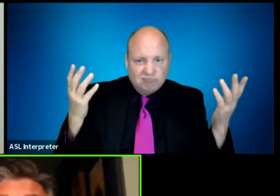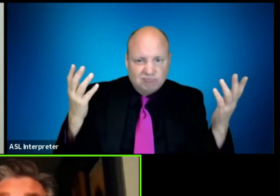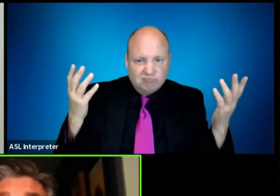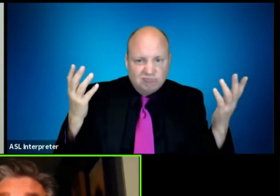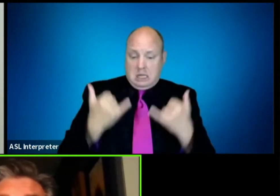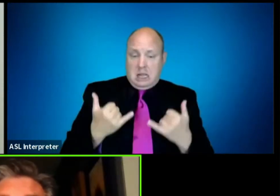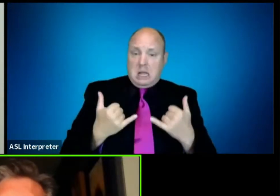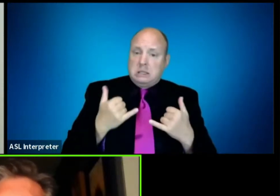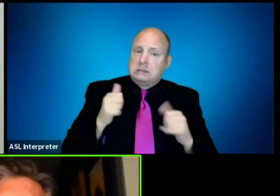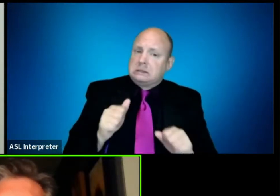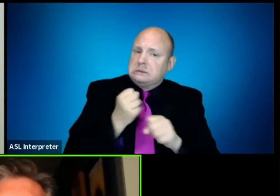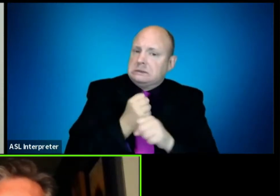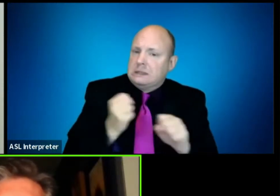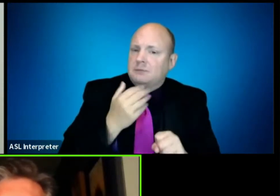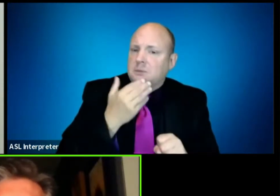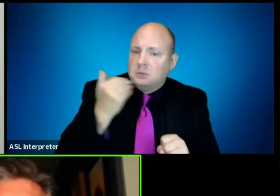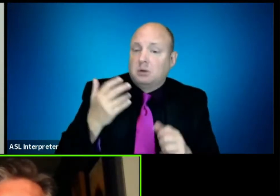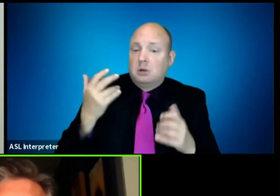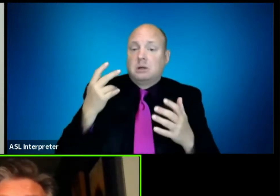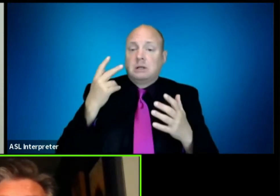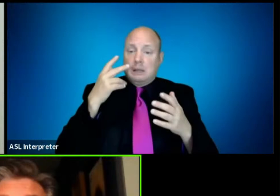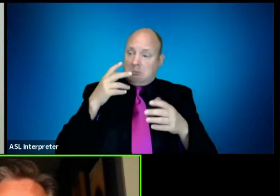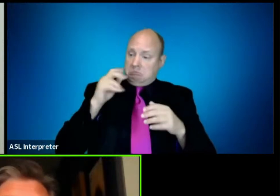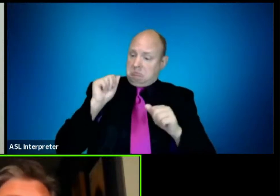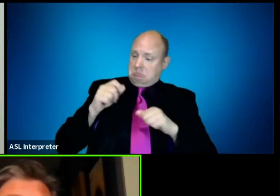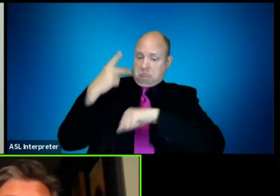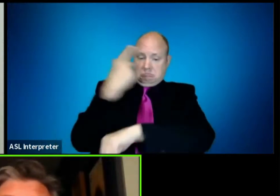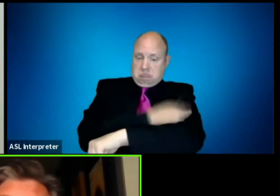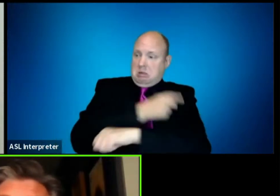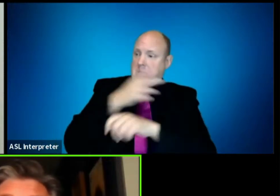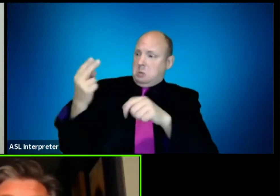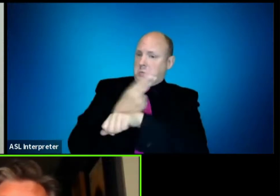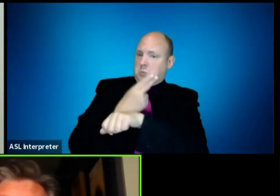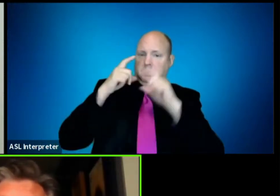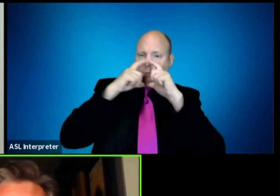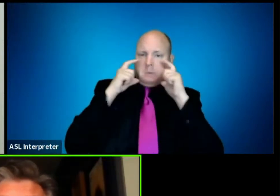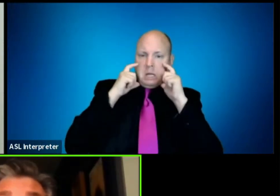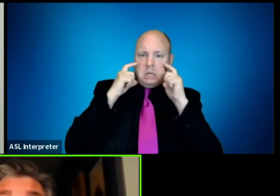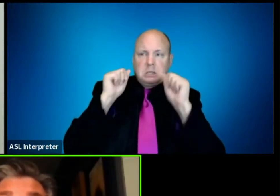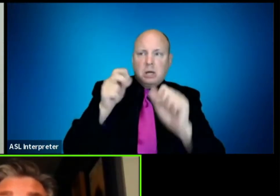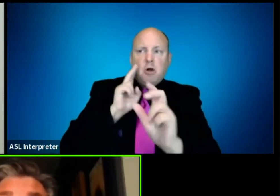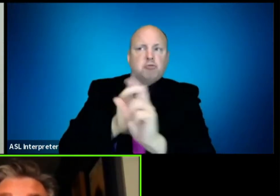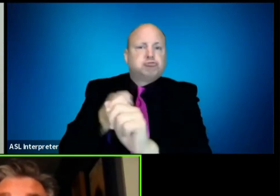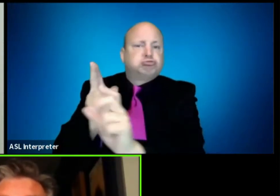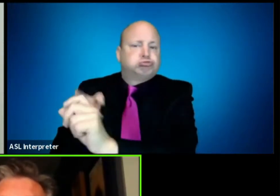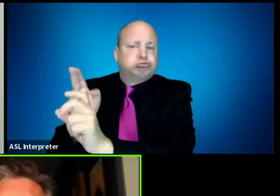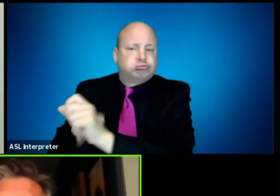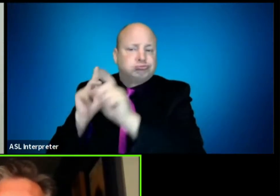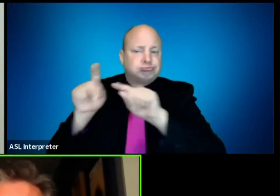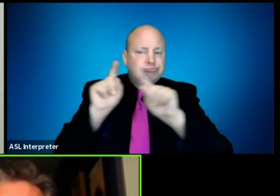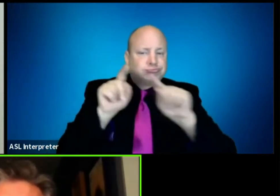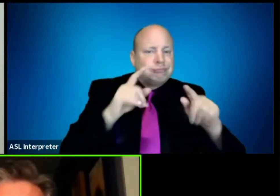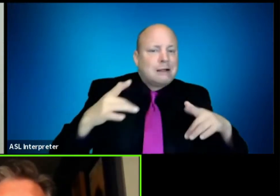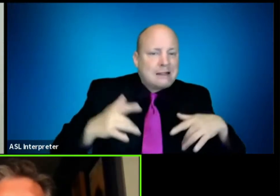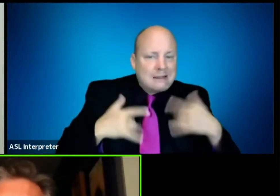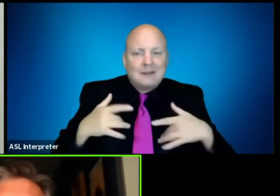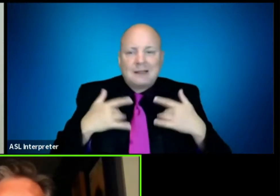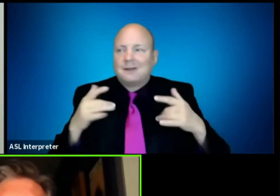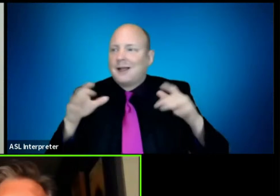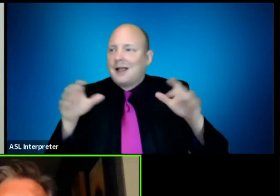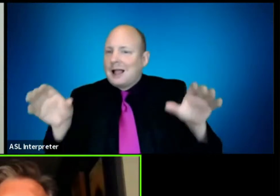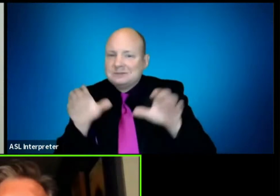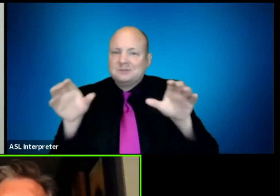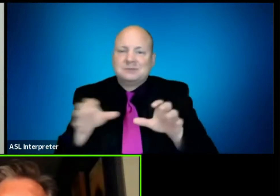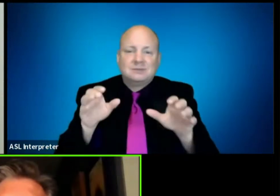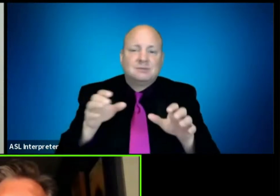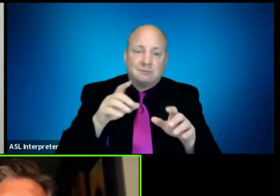mask. But we can participate in some of these activities, but common sense prevails that while the virus is so prevalent in our community, we can't